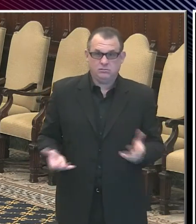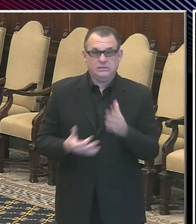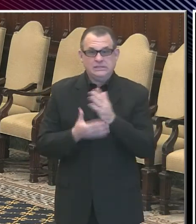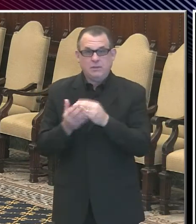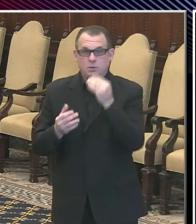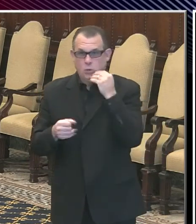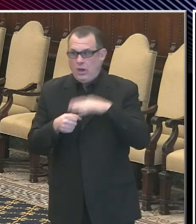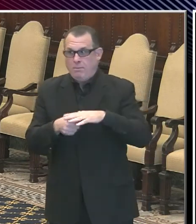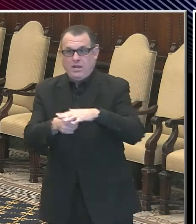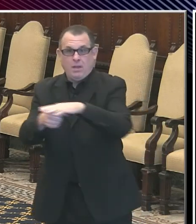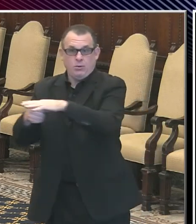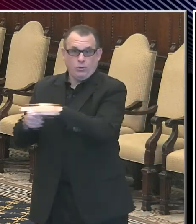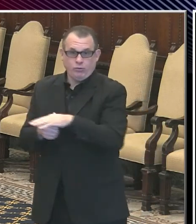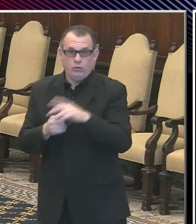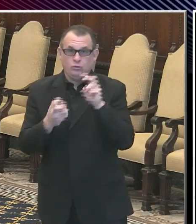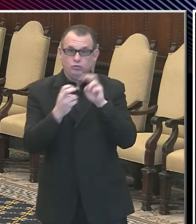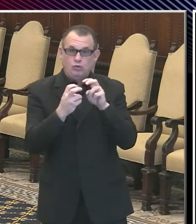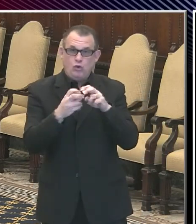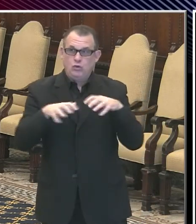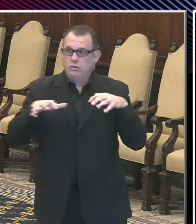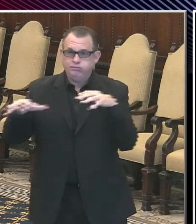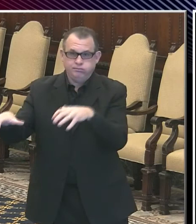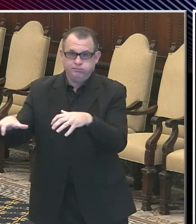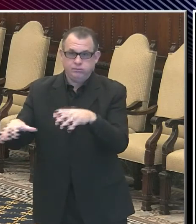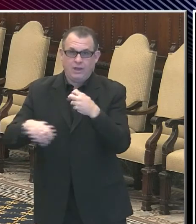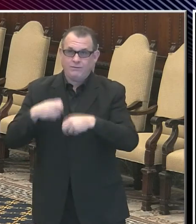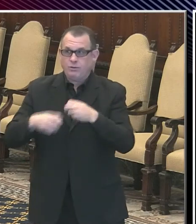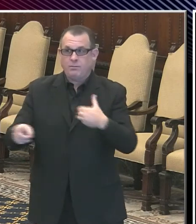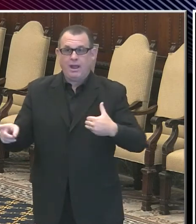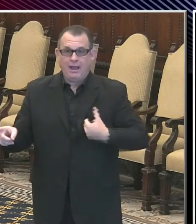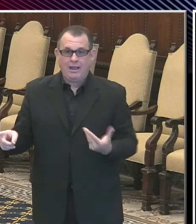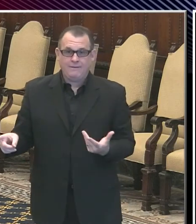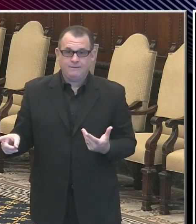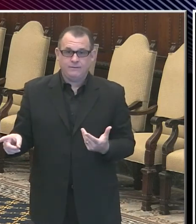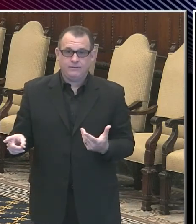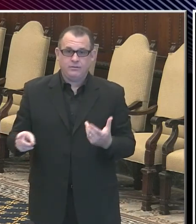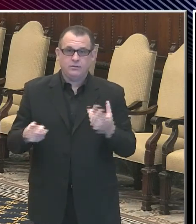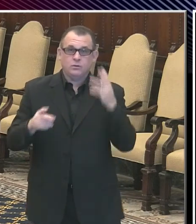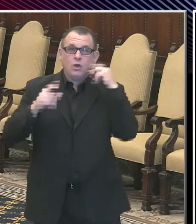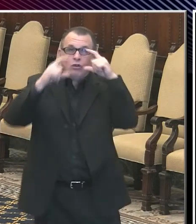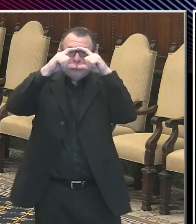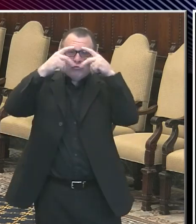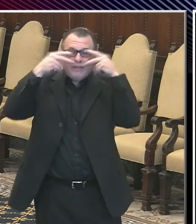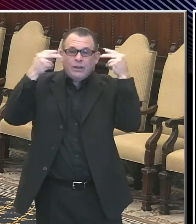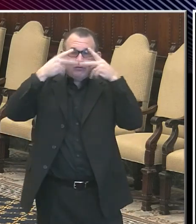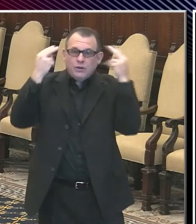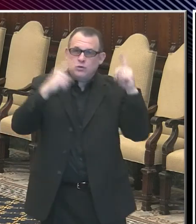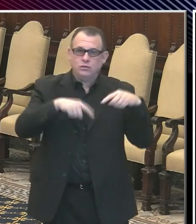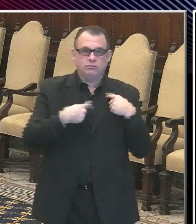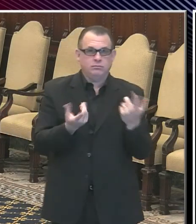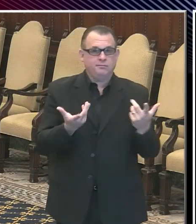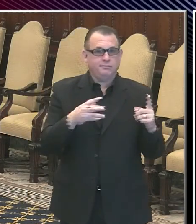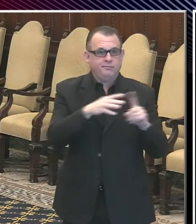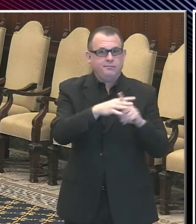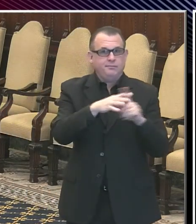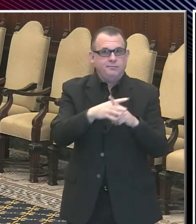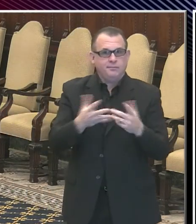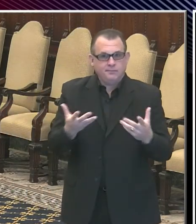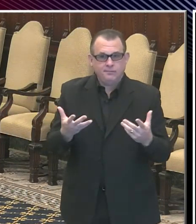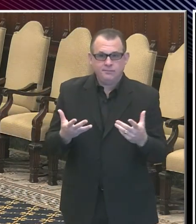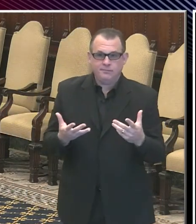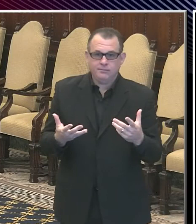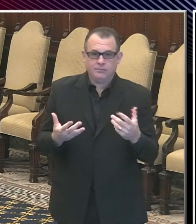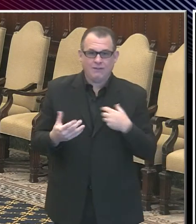squirrels abound, that may be a problem. I know we've had problems with raccoons over the years, and we've had to deal with those kinds of things. But I just